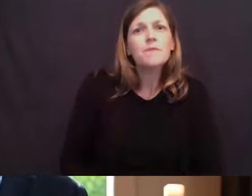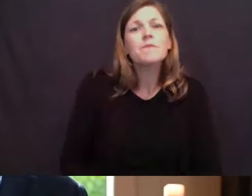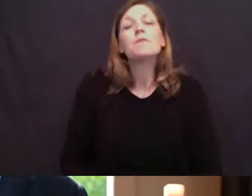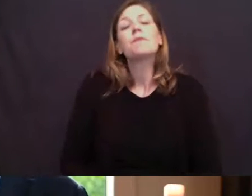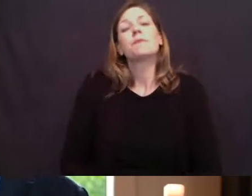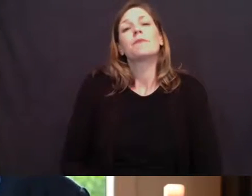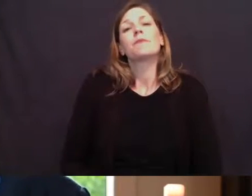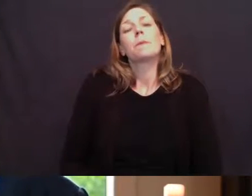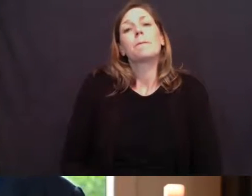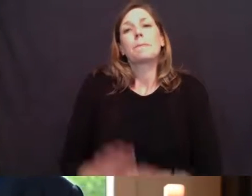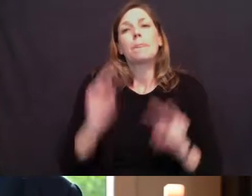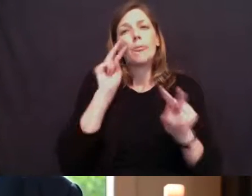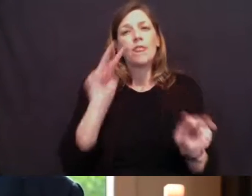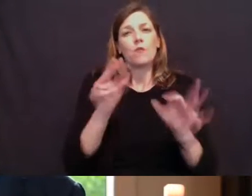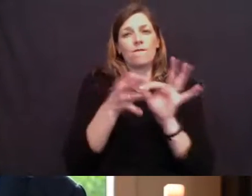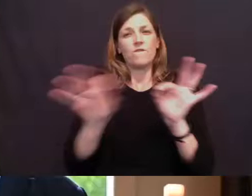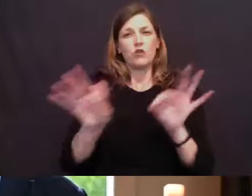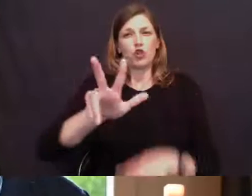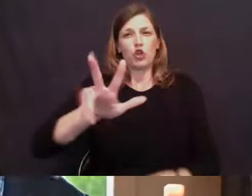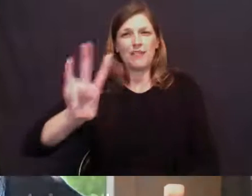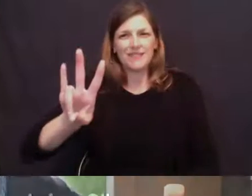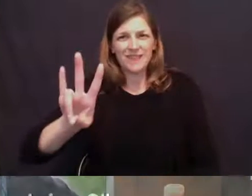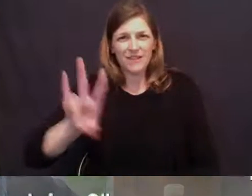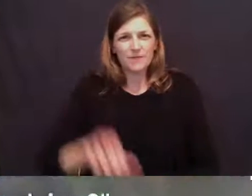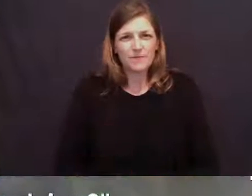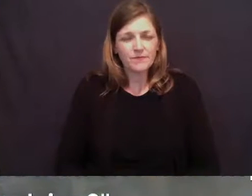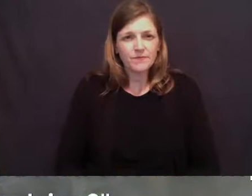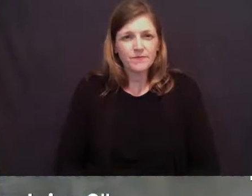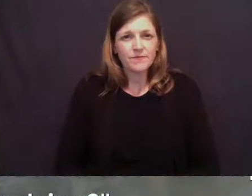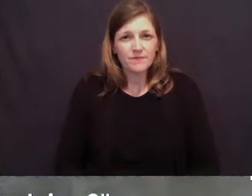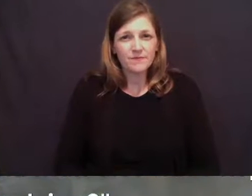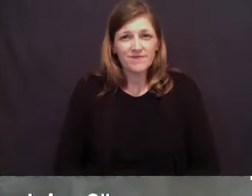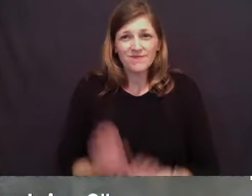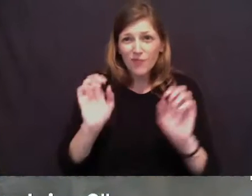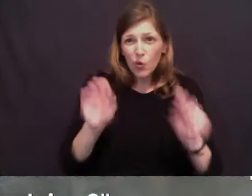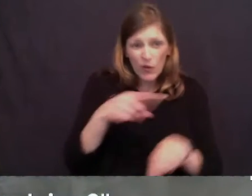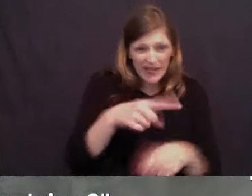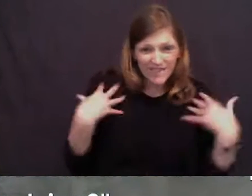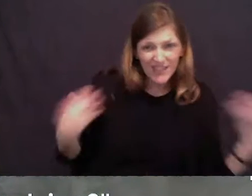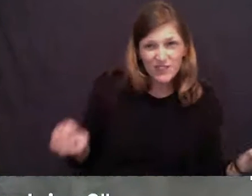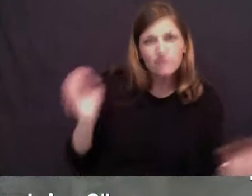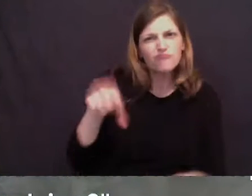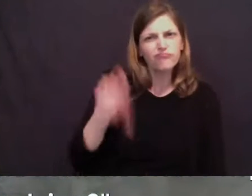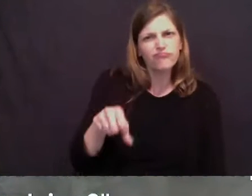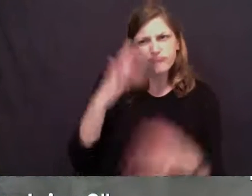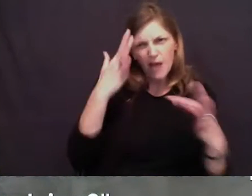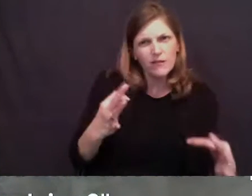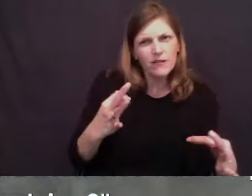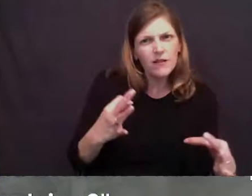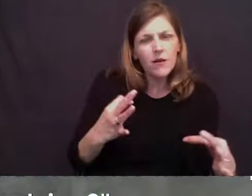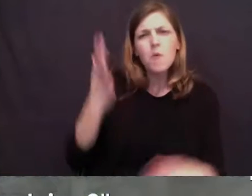Look at verse 37. Could he have not have healed him? Absolutely. But why didn't he?